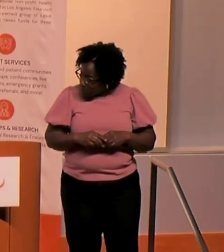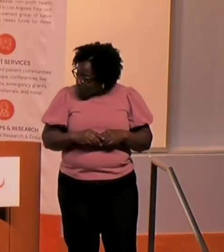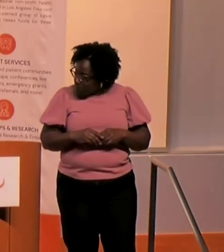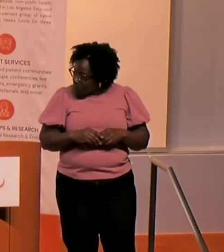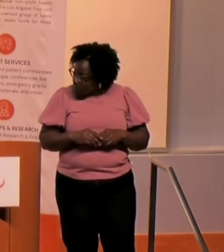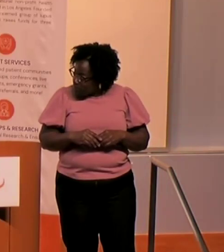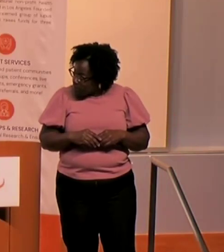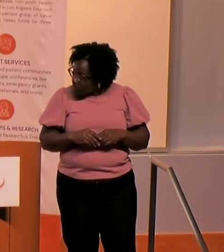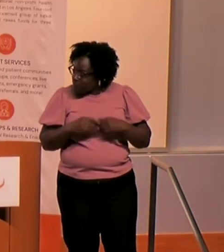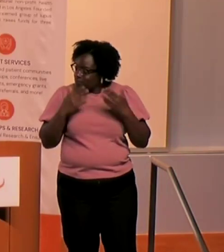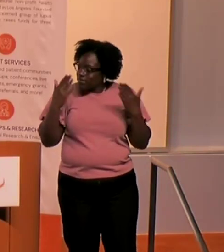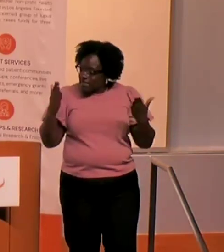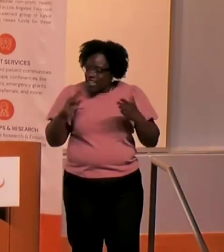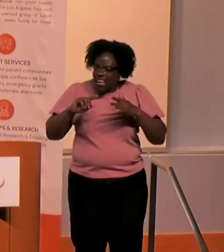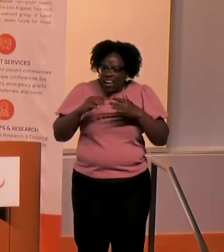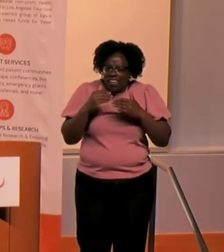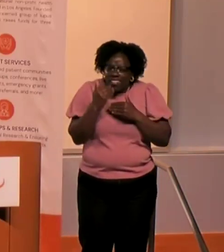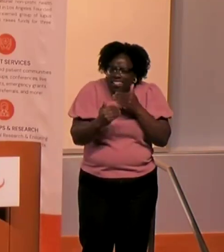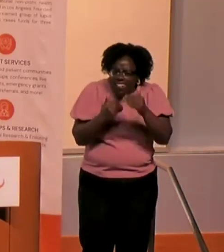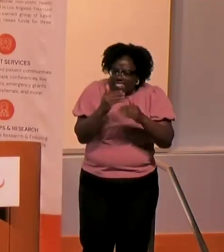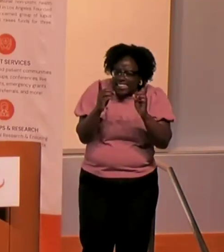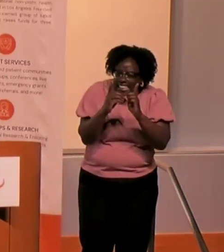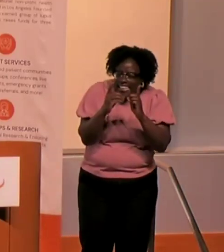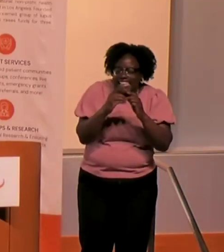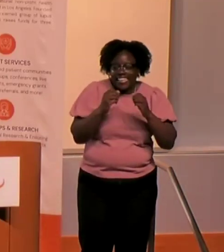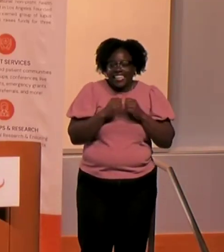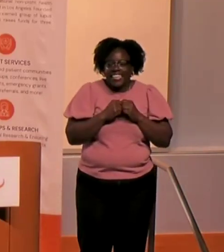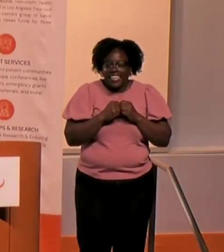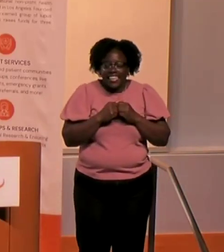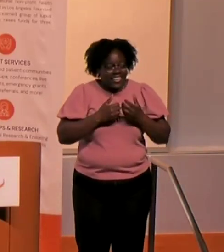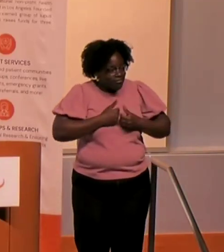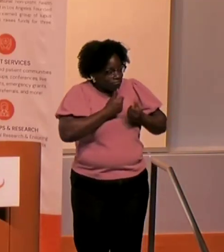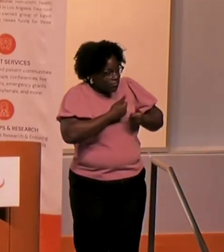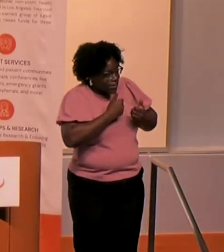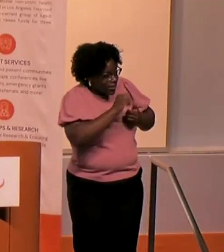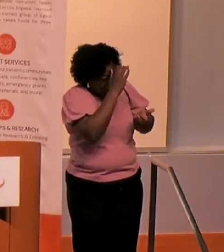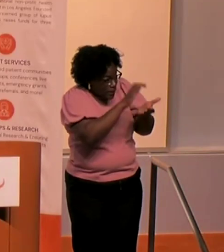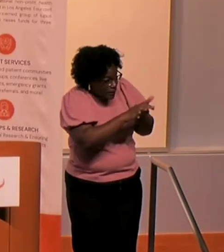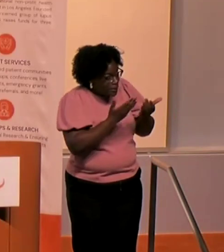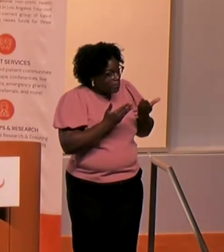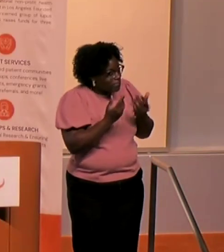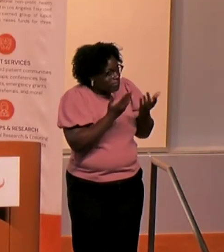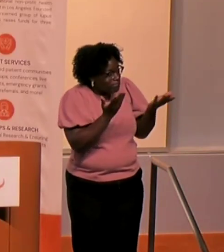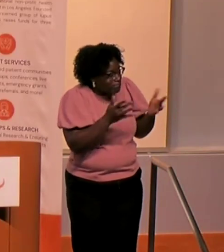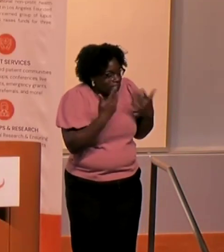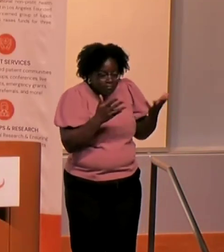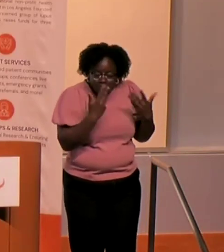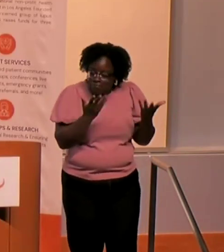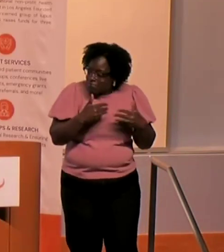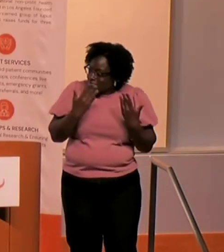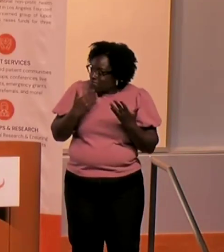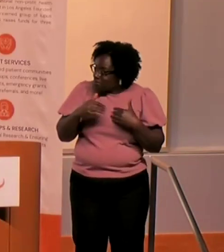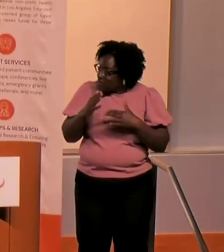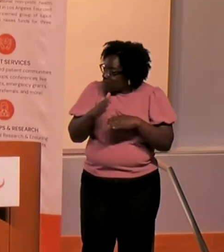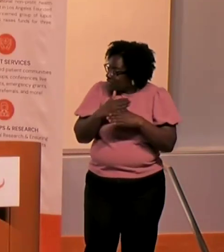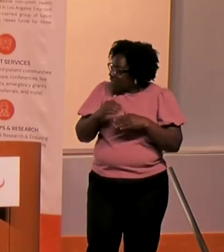Tell me, how did you navigate dating? How was it like revealing all this with your spouse, and anything you'd like to share